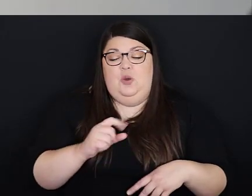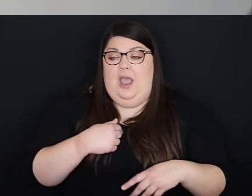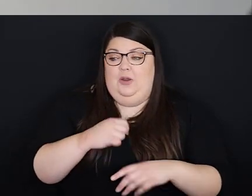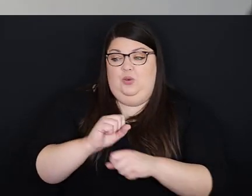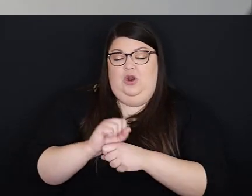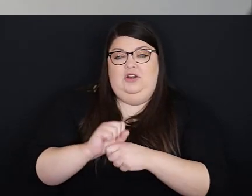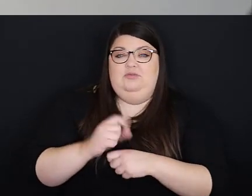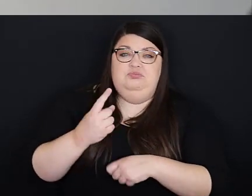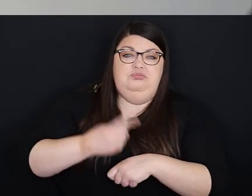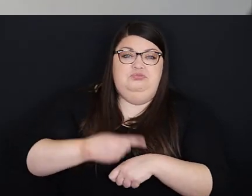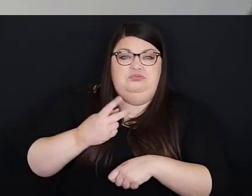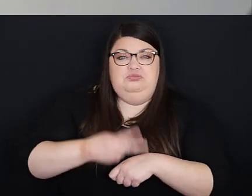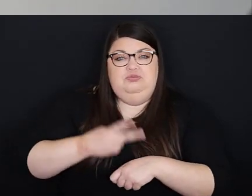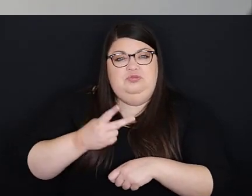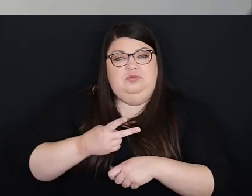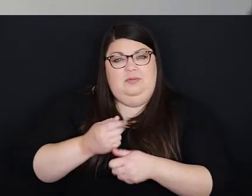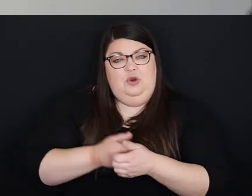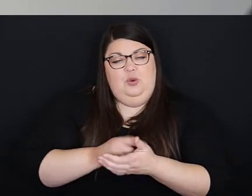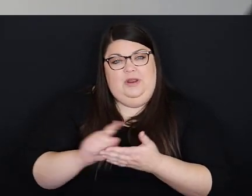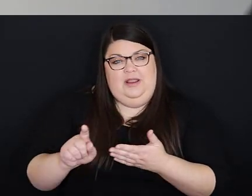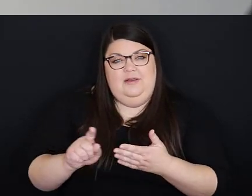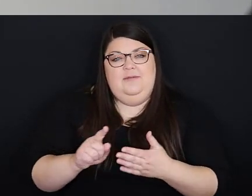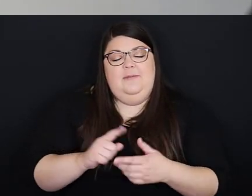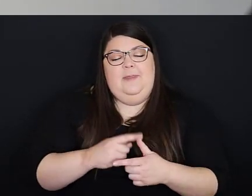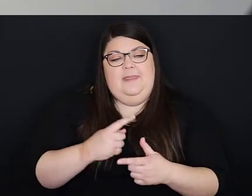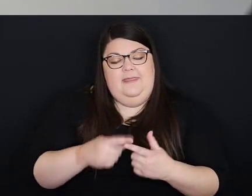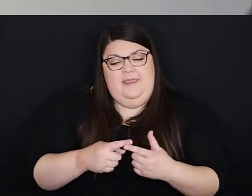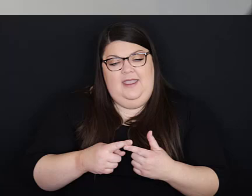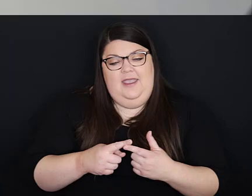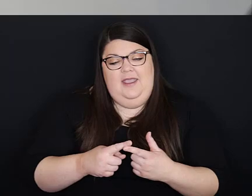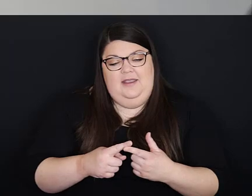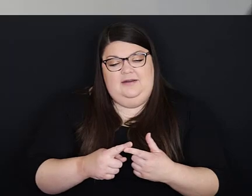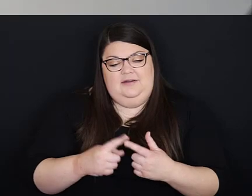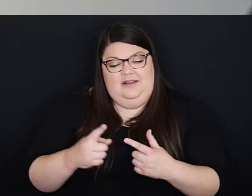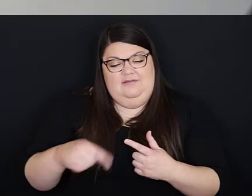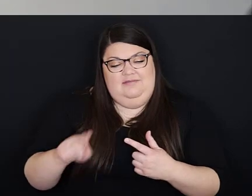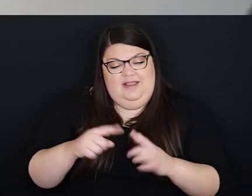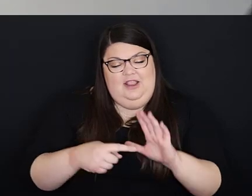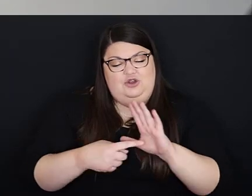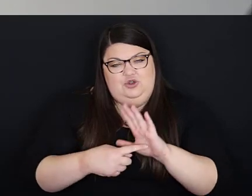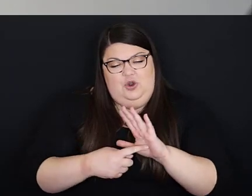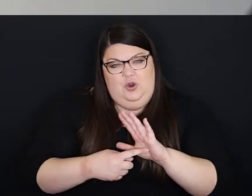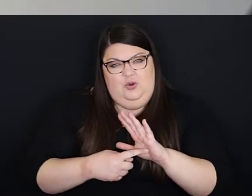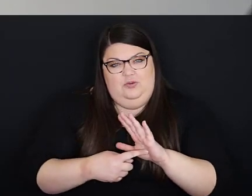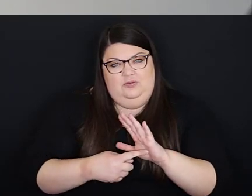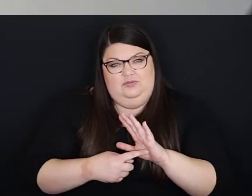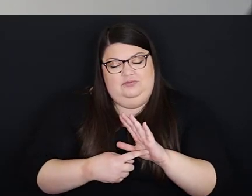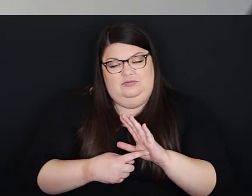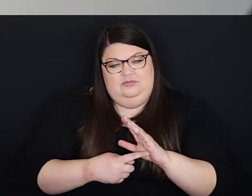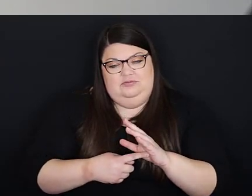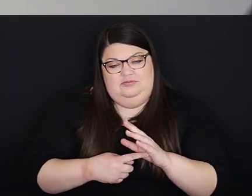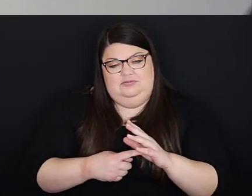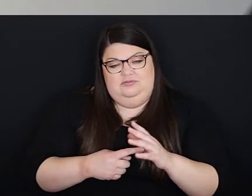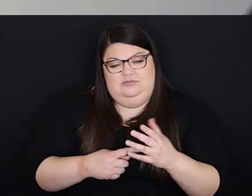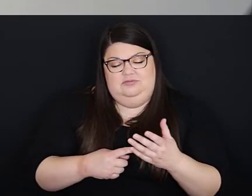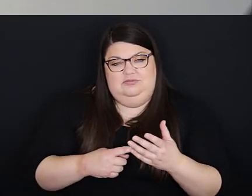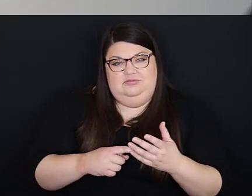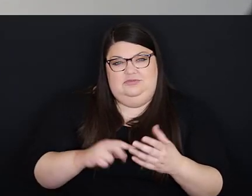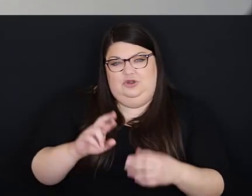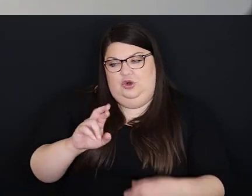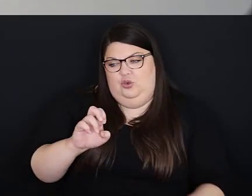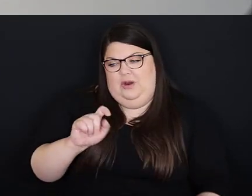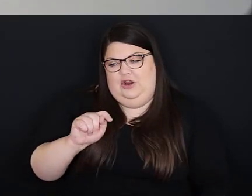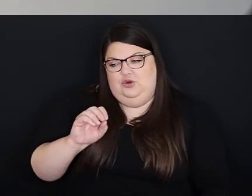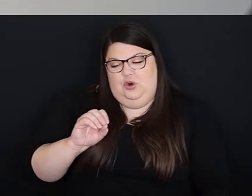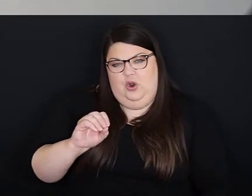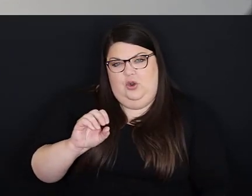maybe once or twice a week, and so then they showed, a